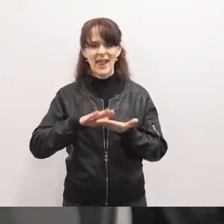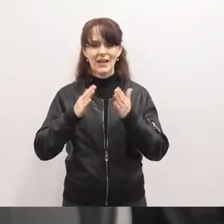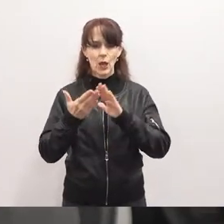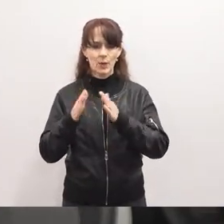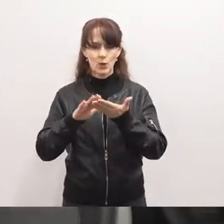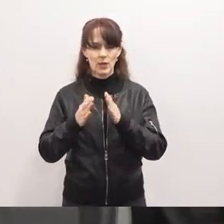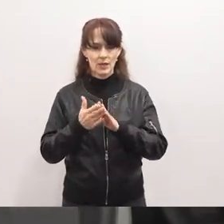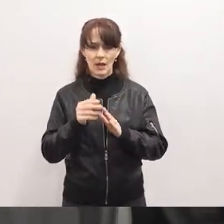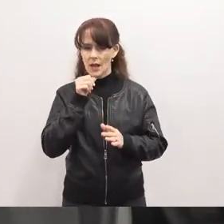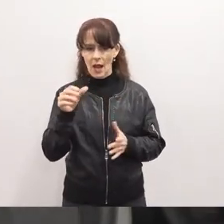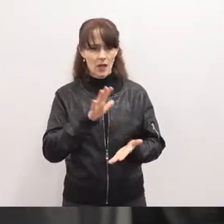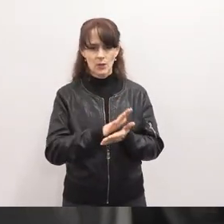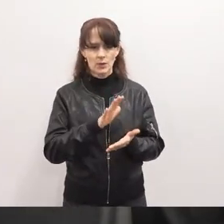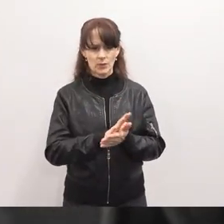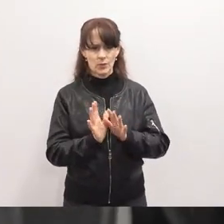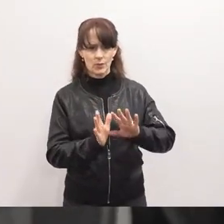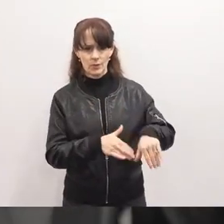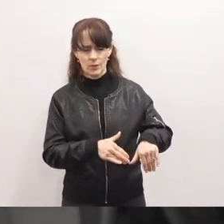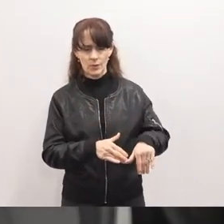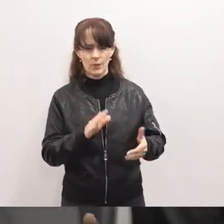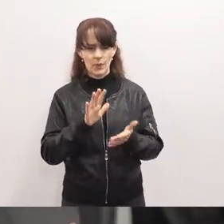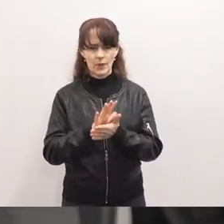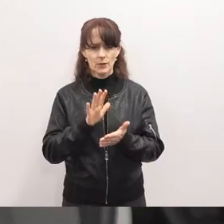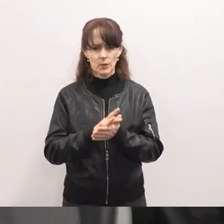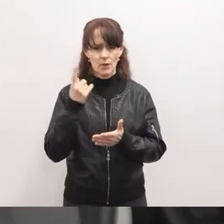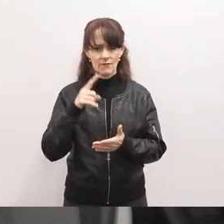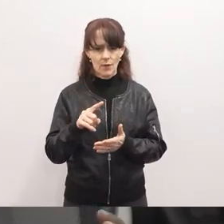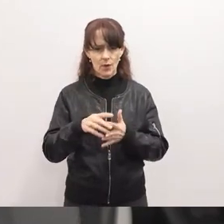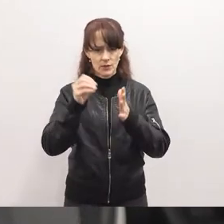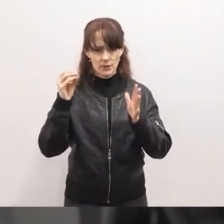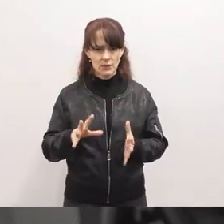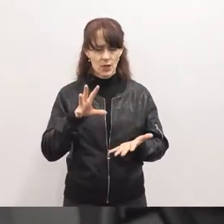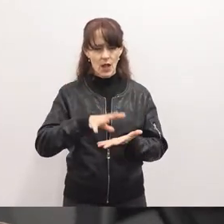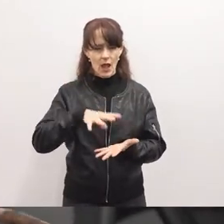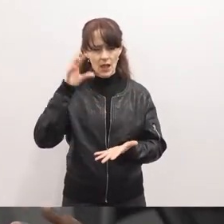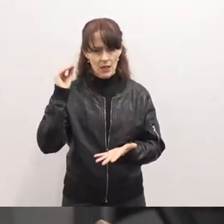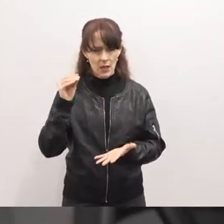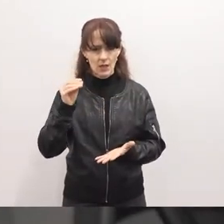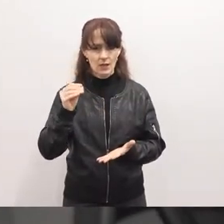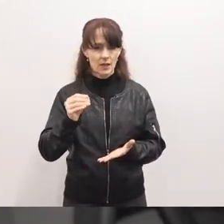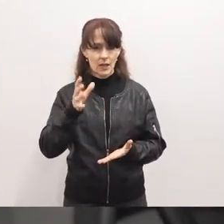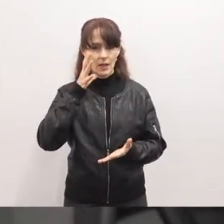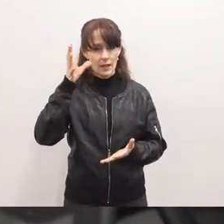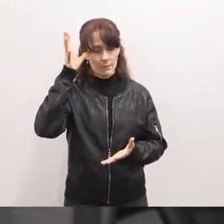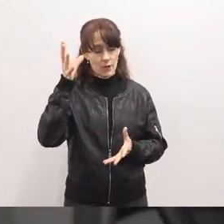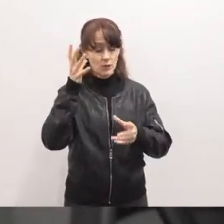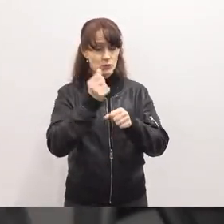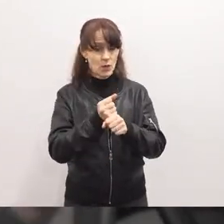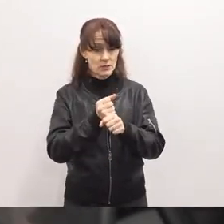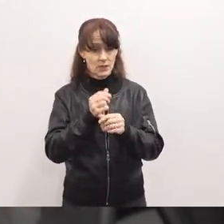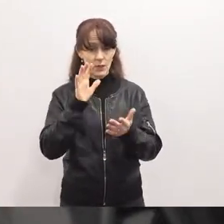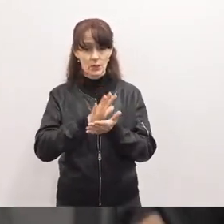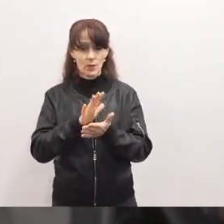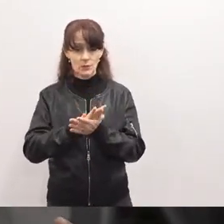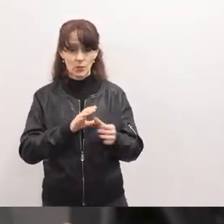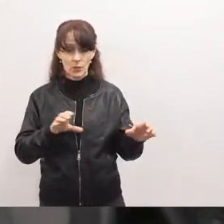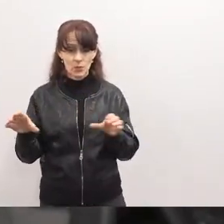community, not to the school. Because the school is for the students to learn, that the parents are entrusting the school to